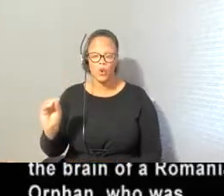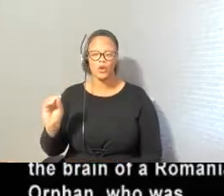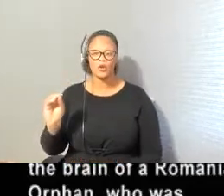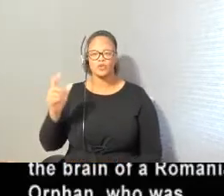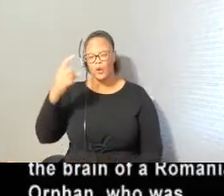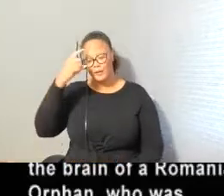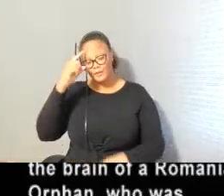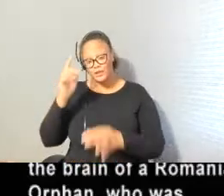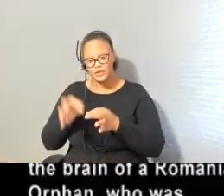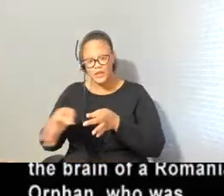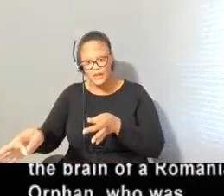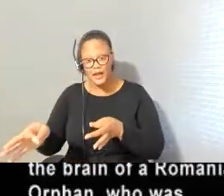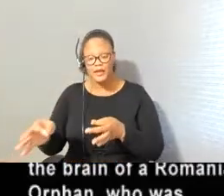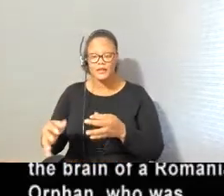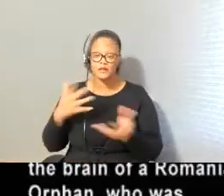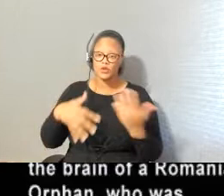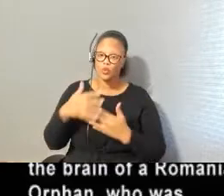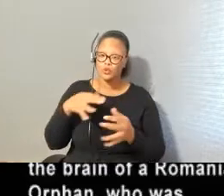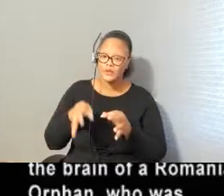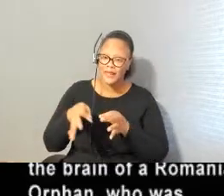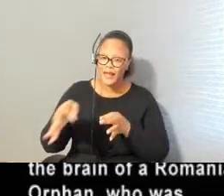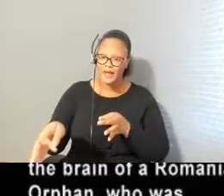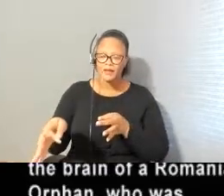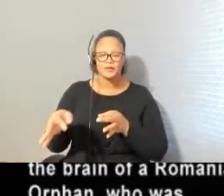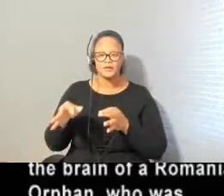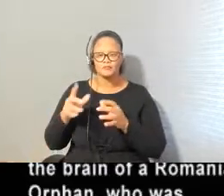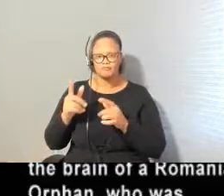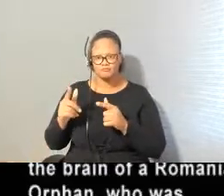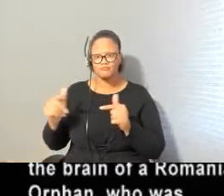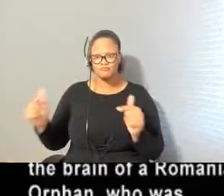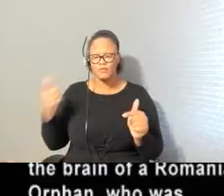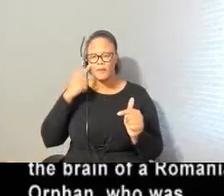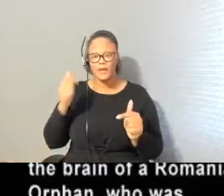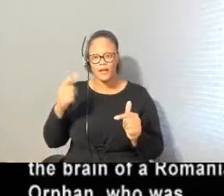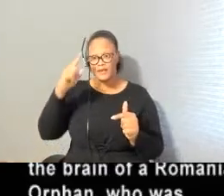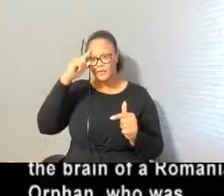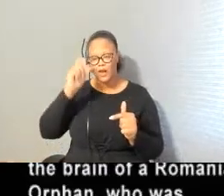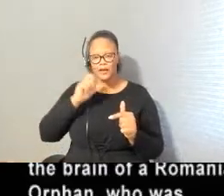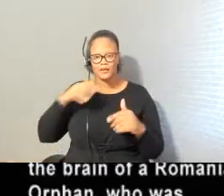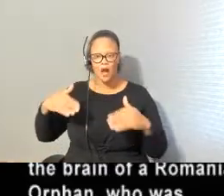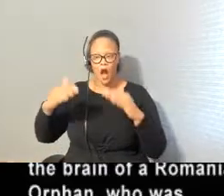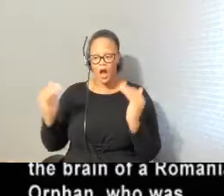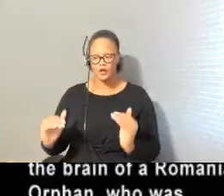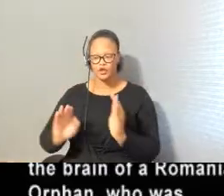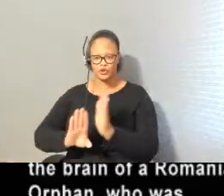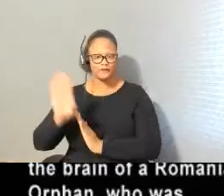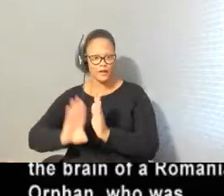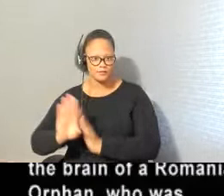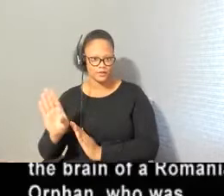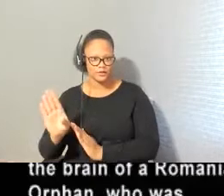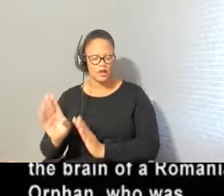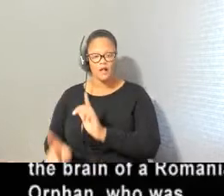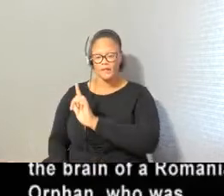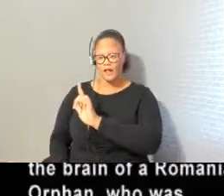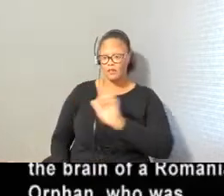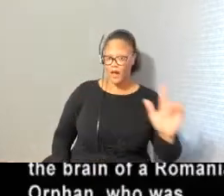motor delays, social delays, all of those different things because of the fact that the brain is underdeveloped versus the one on the left, which is a healthy